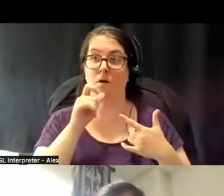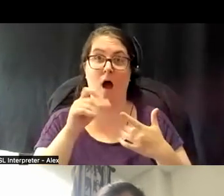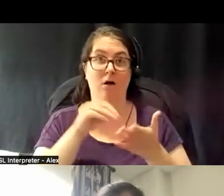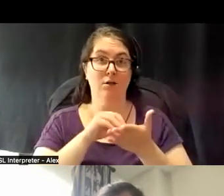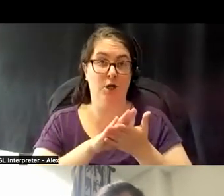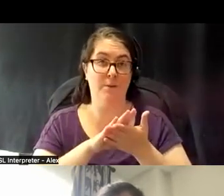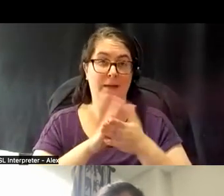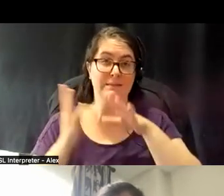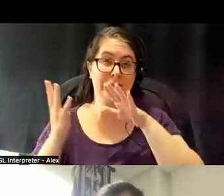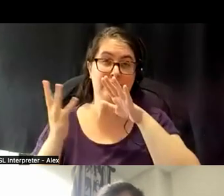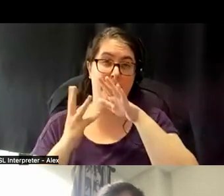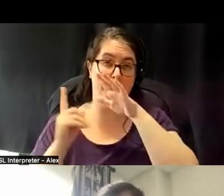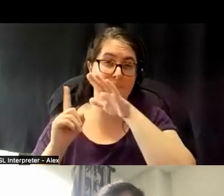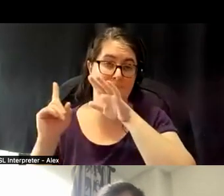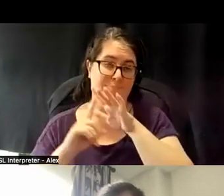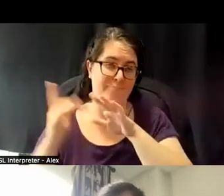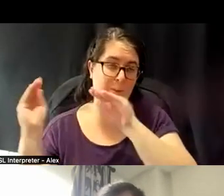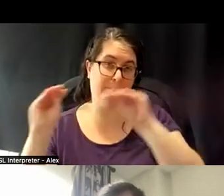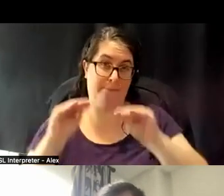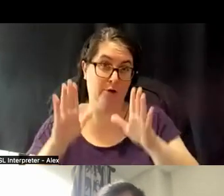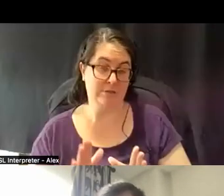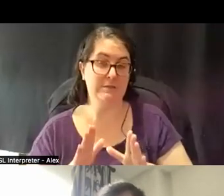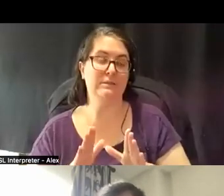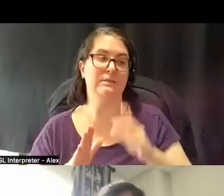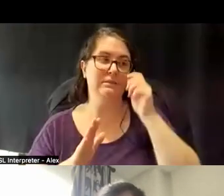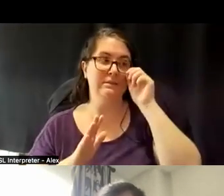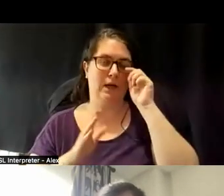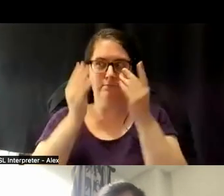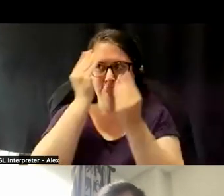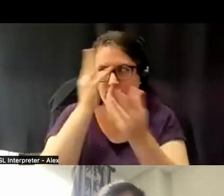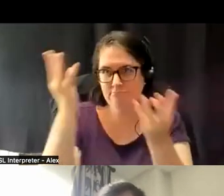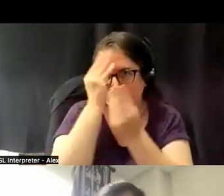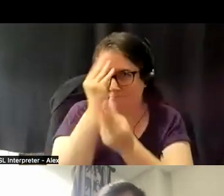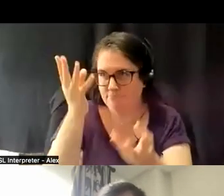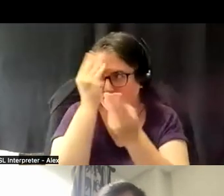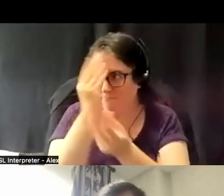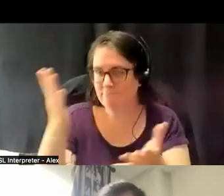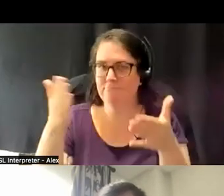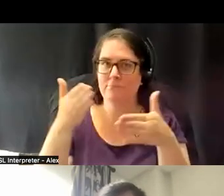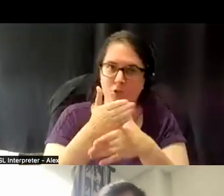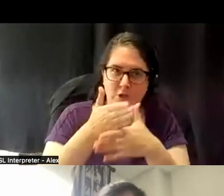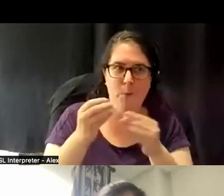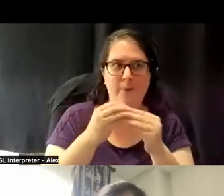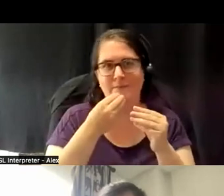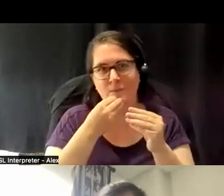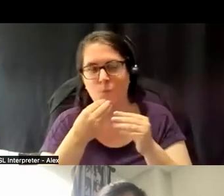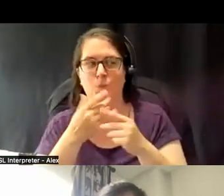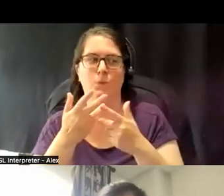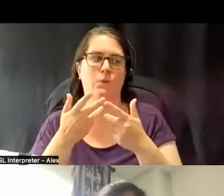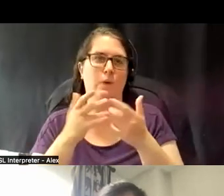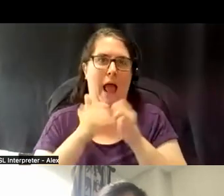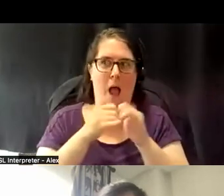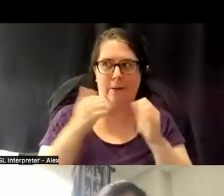meal in order to share knowledge that we had accumulated throughout the years or months living in Canada.